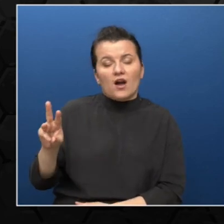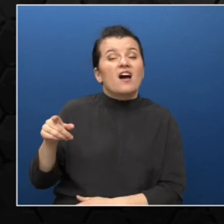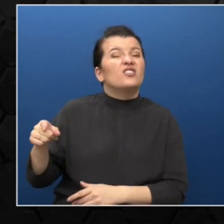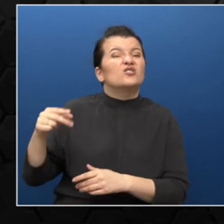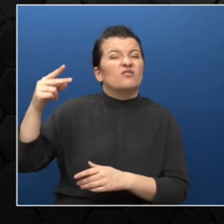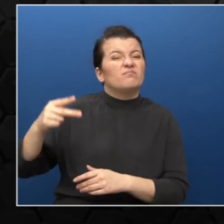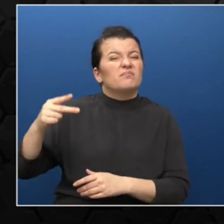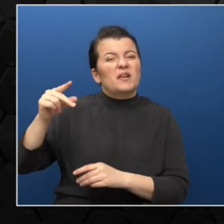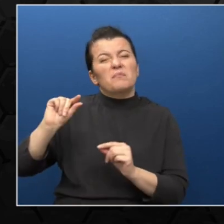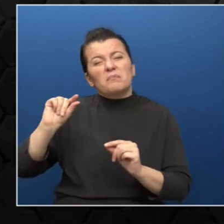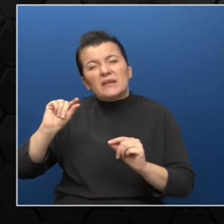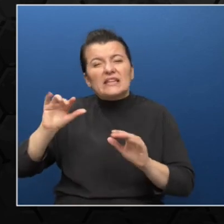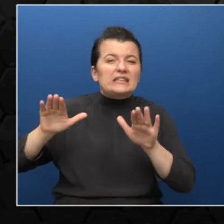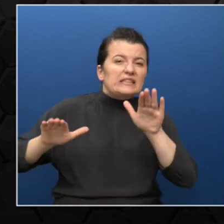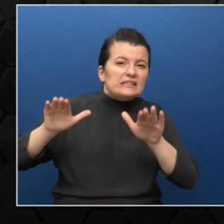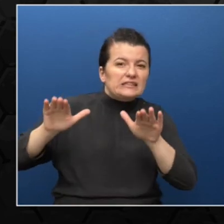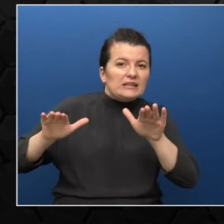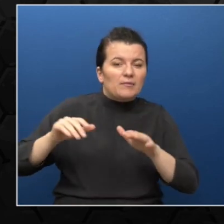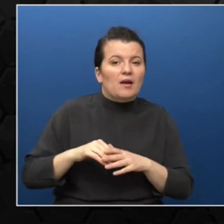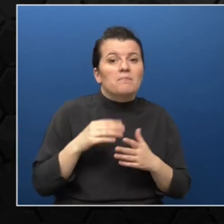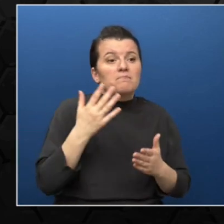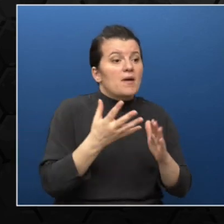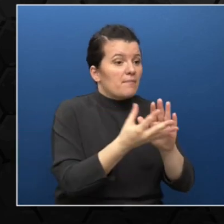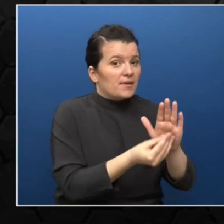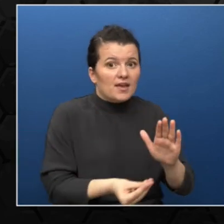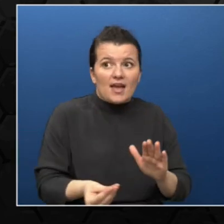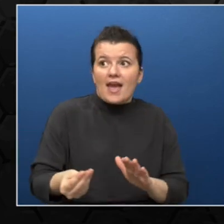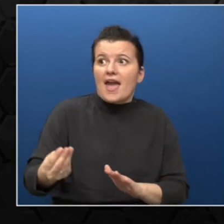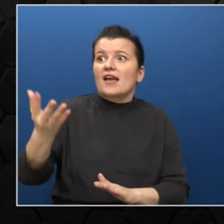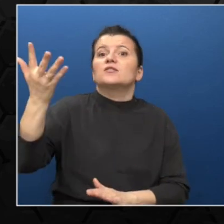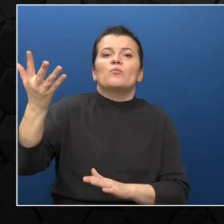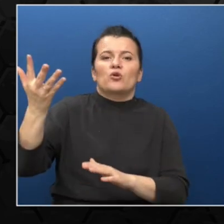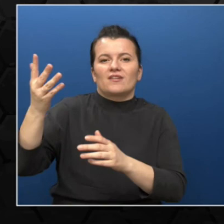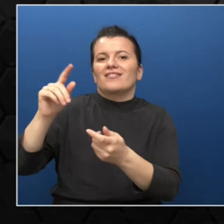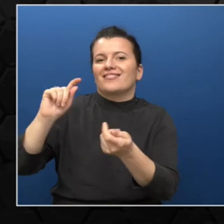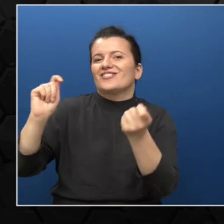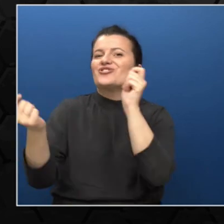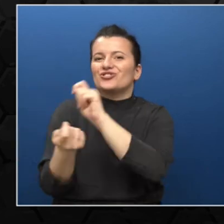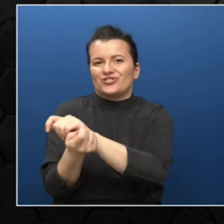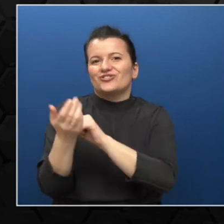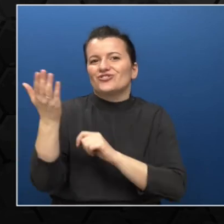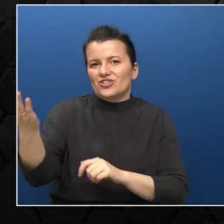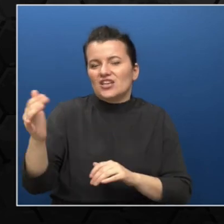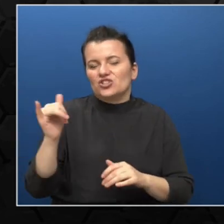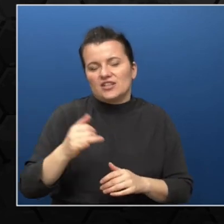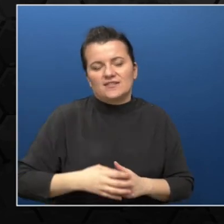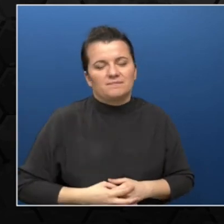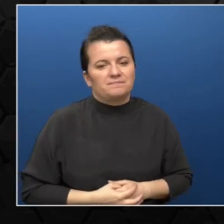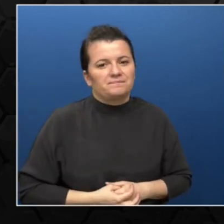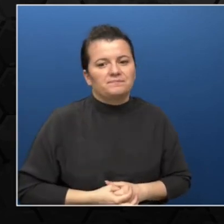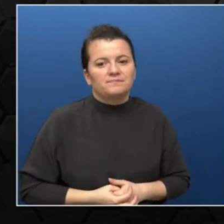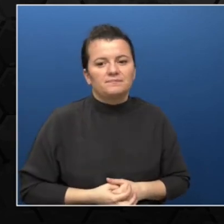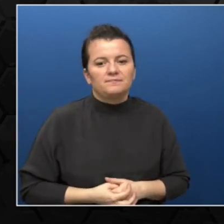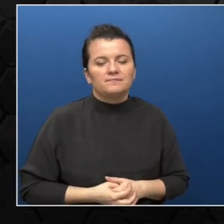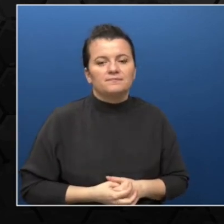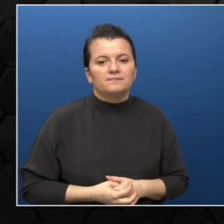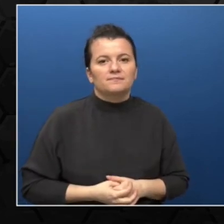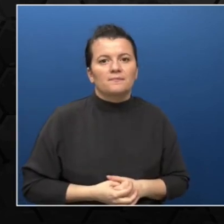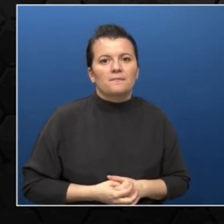it, you might move on to a different framework. Regarding the second question for